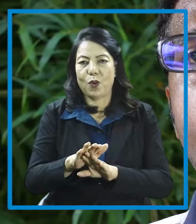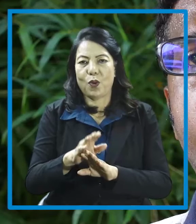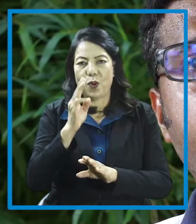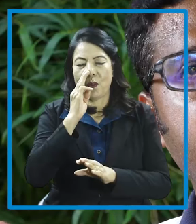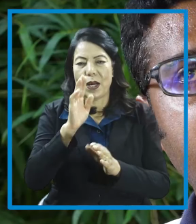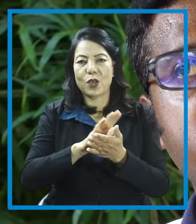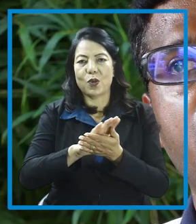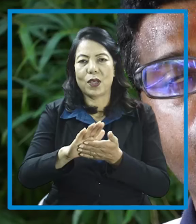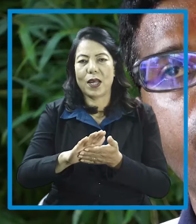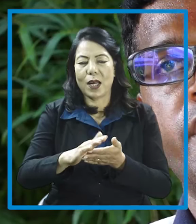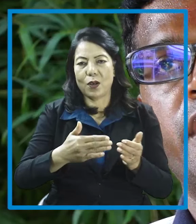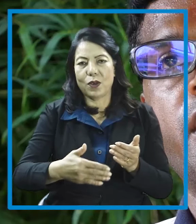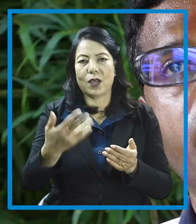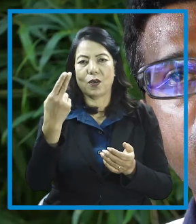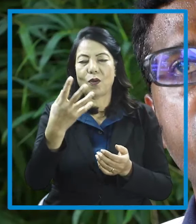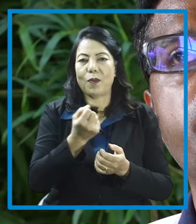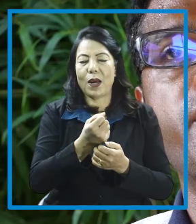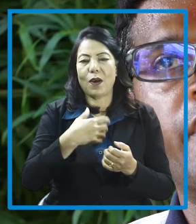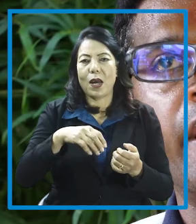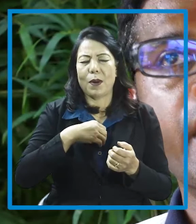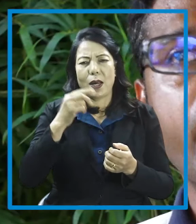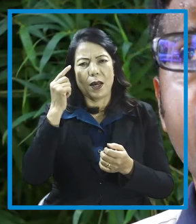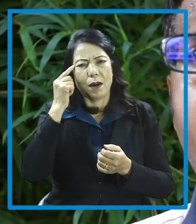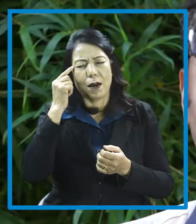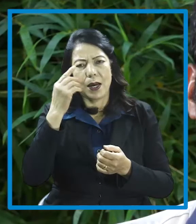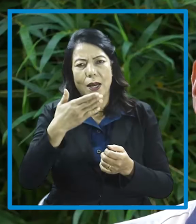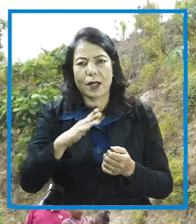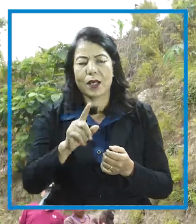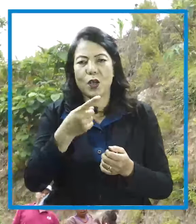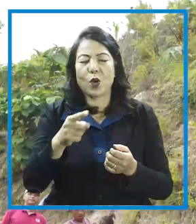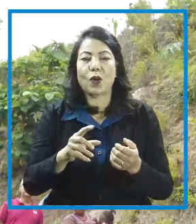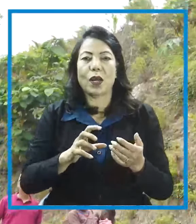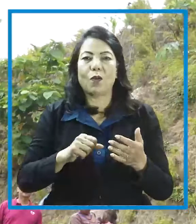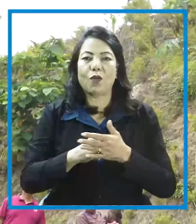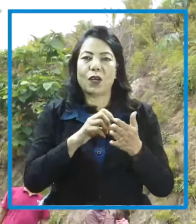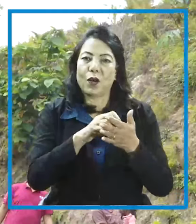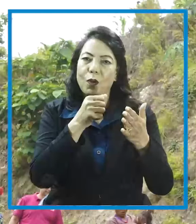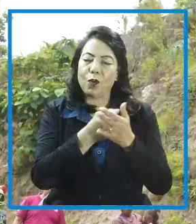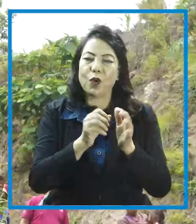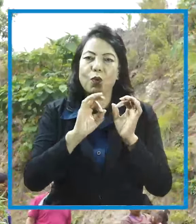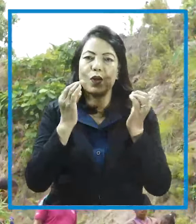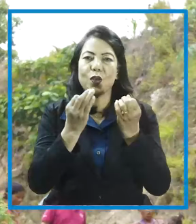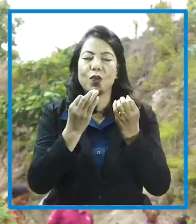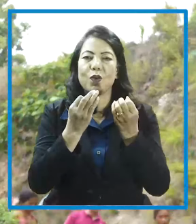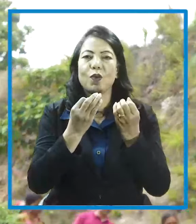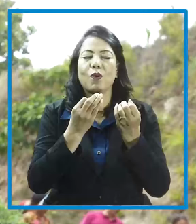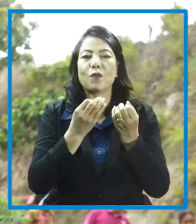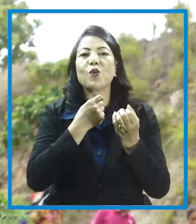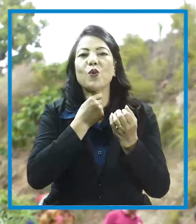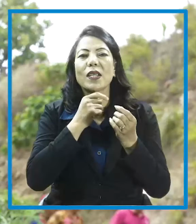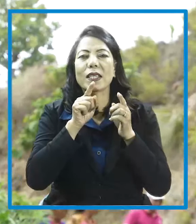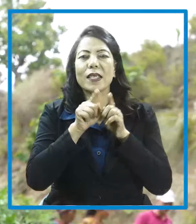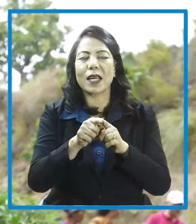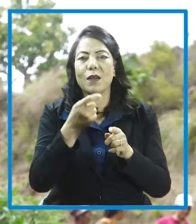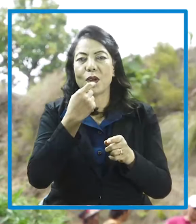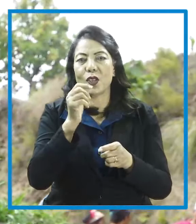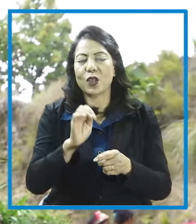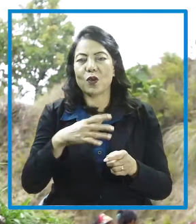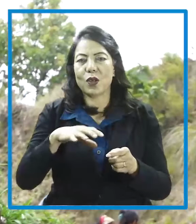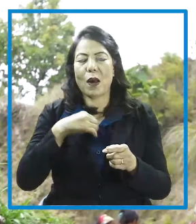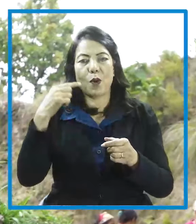normal monitoring, that things are progressing, it's improving. And I think we have reached to a point where we can confidently say that